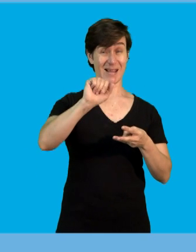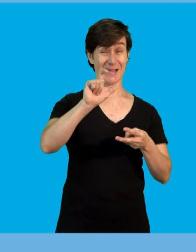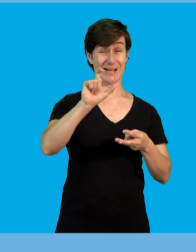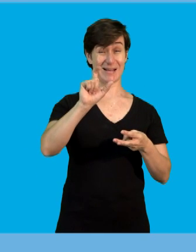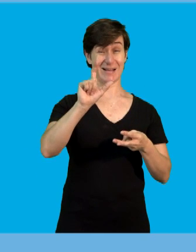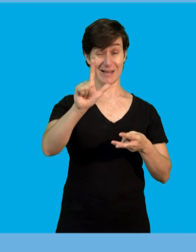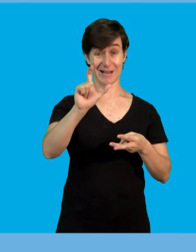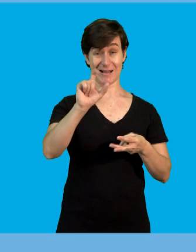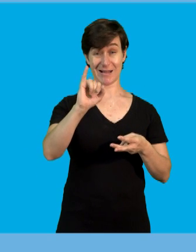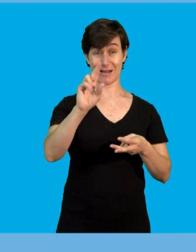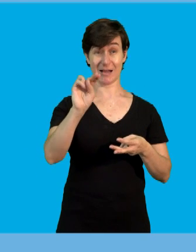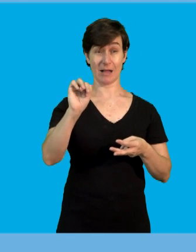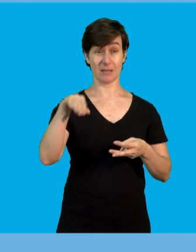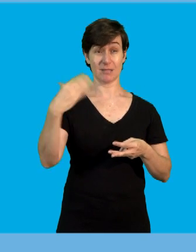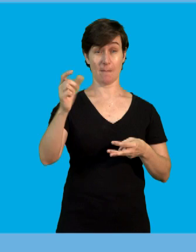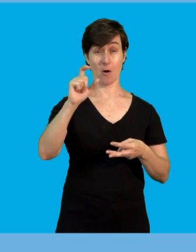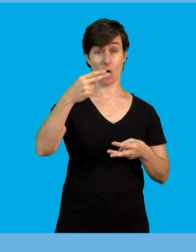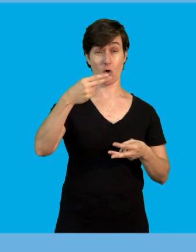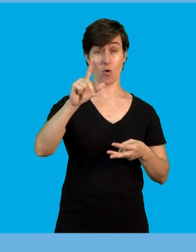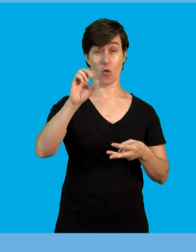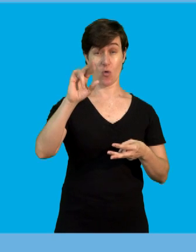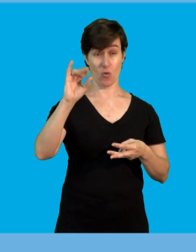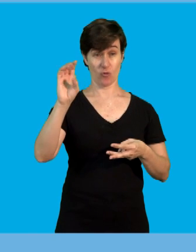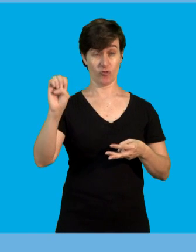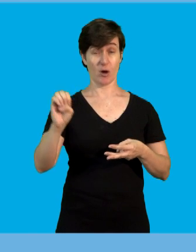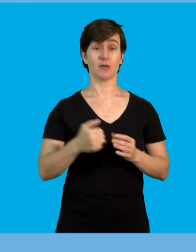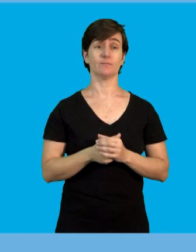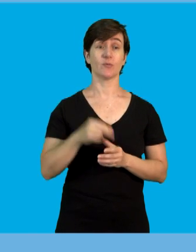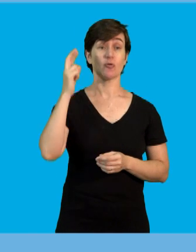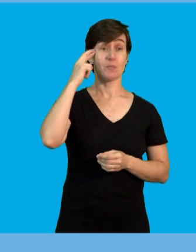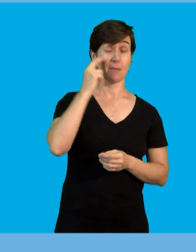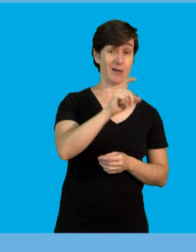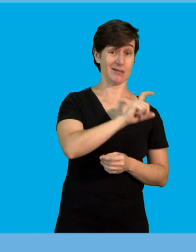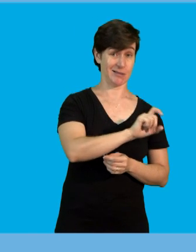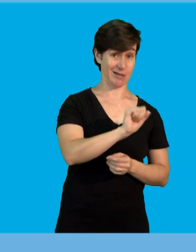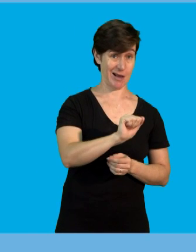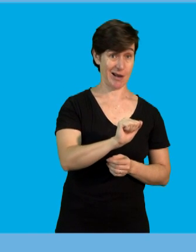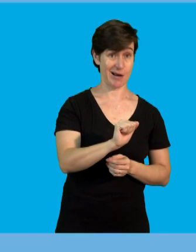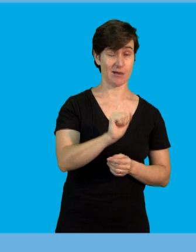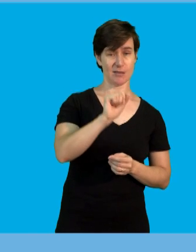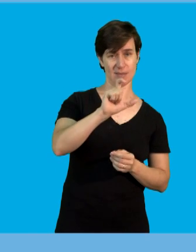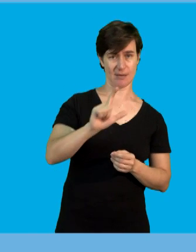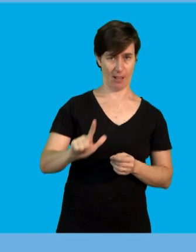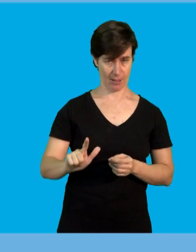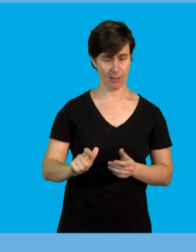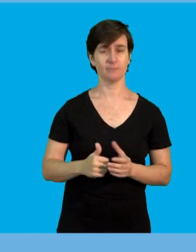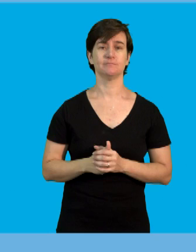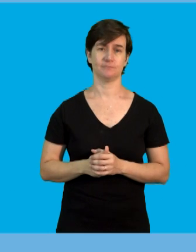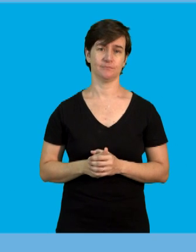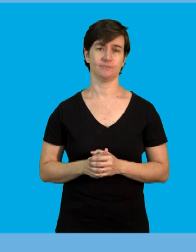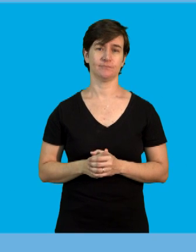have calcium chloride. We know calcium, Ca, chloride coming from chlorine, Cl.